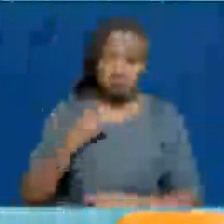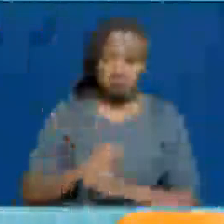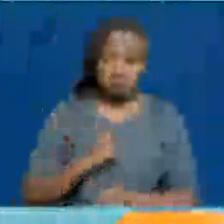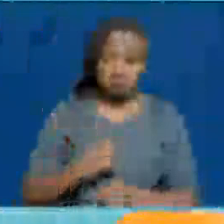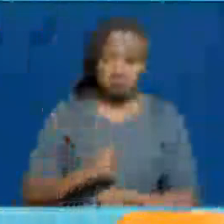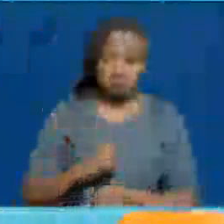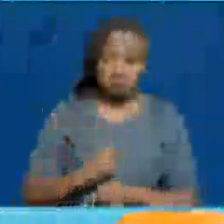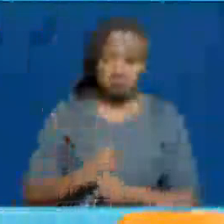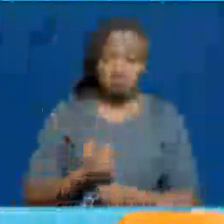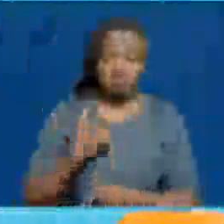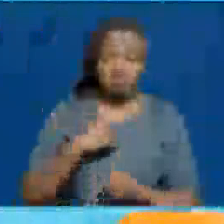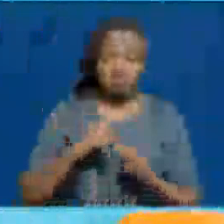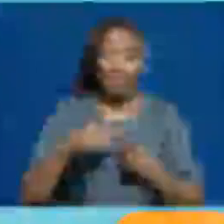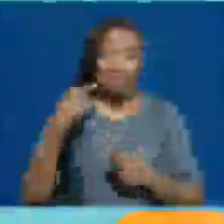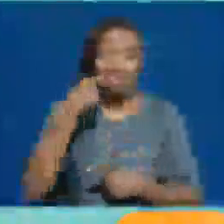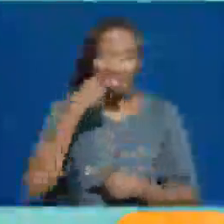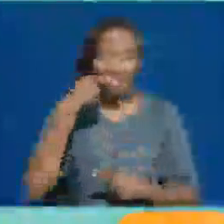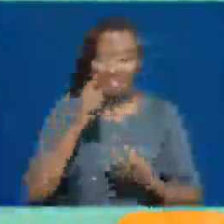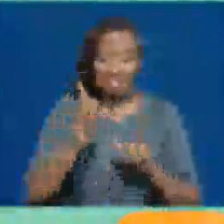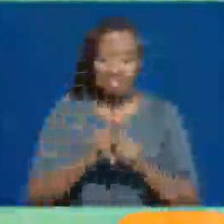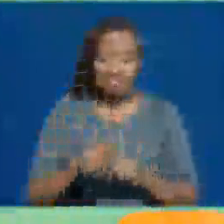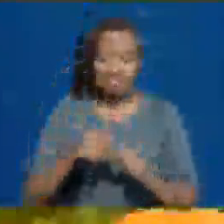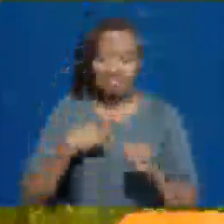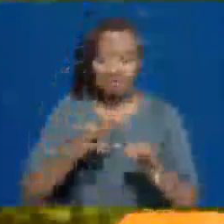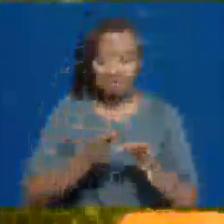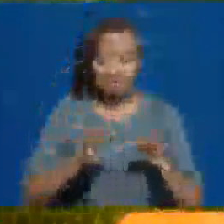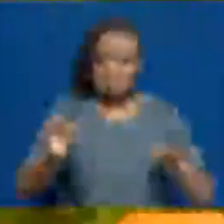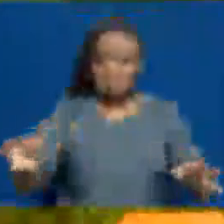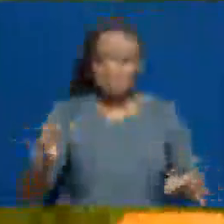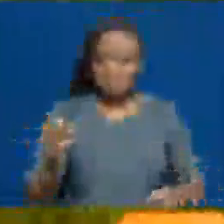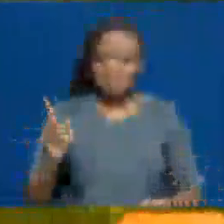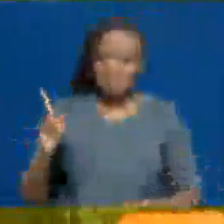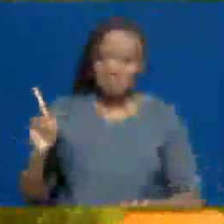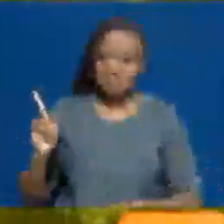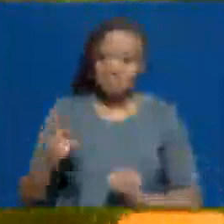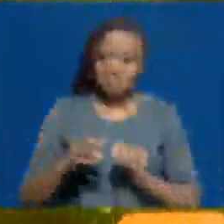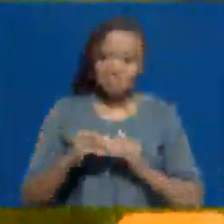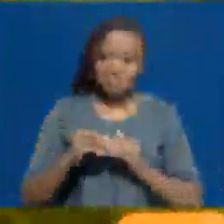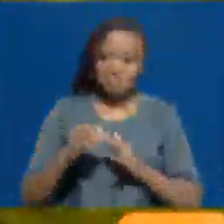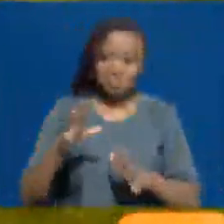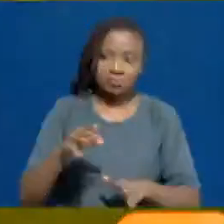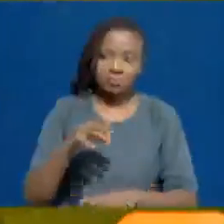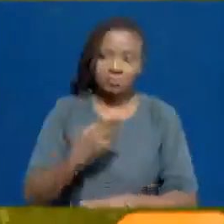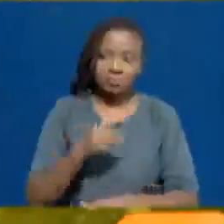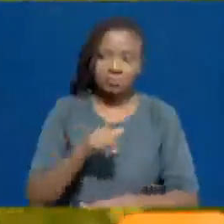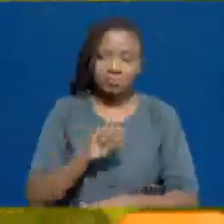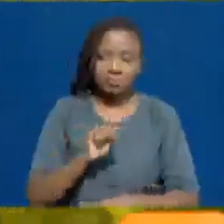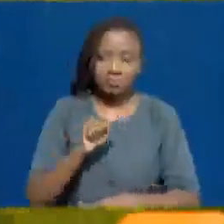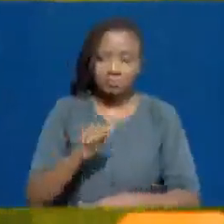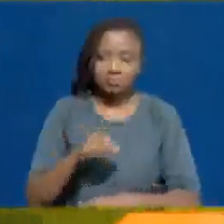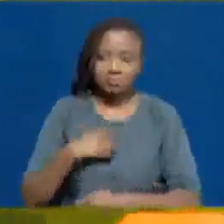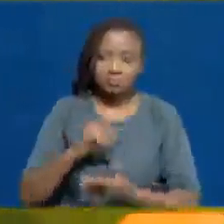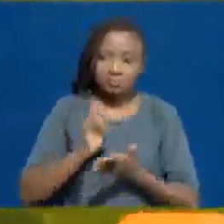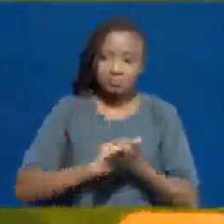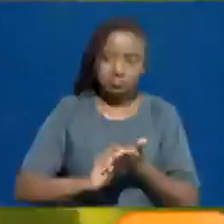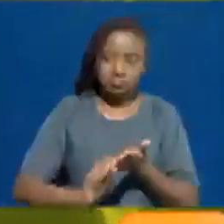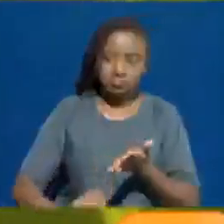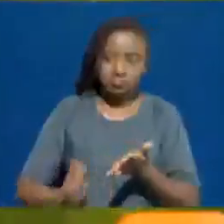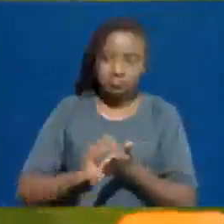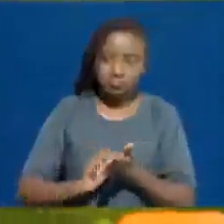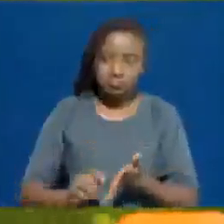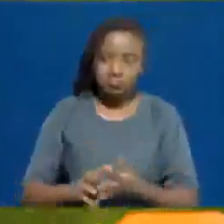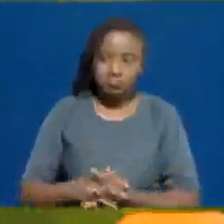Armed with a toothbrush and a measuring tape, these divers, led by Hassan Sani, are taking measurement of the coral reefs they planted at